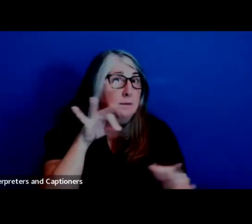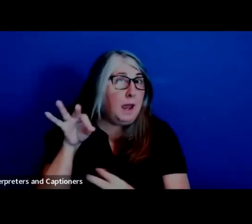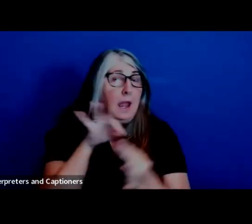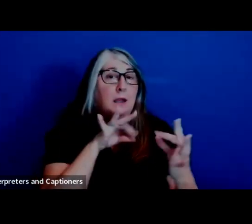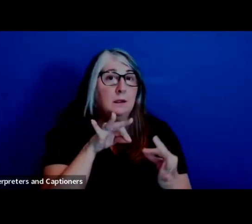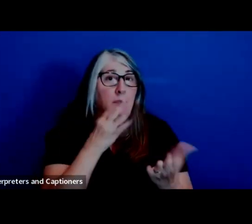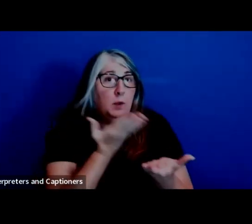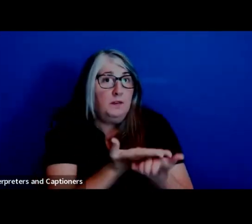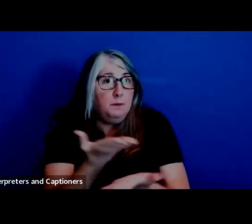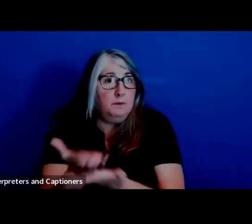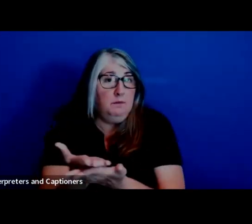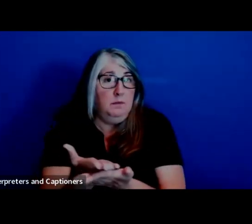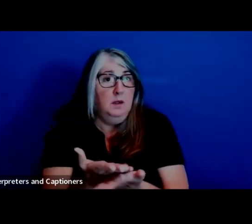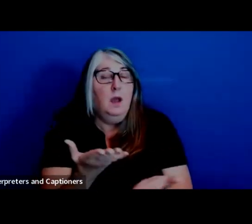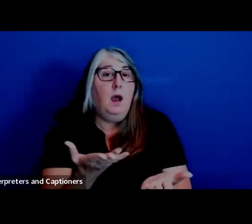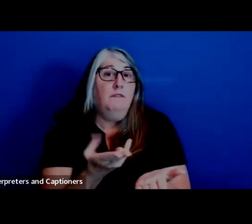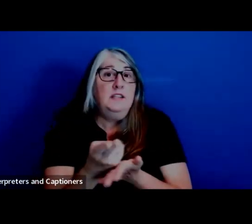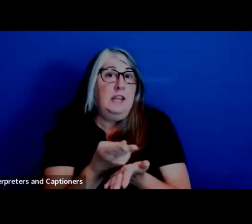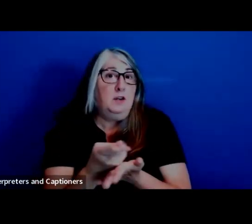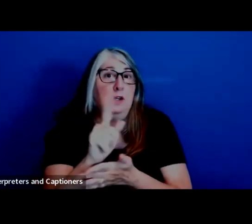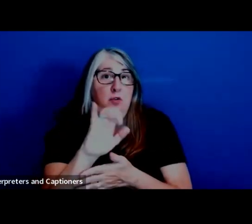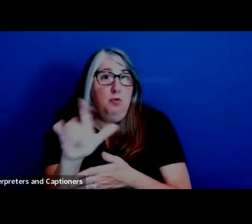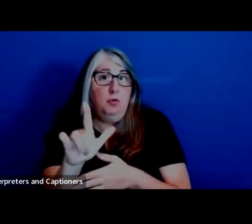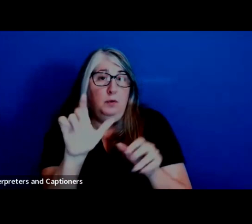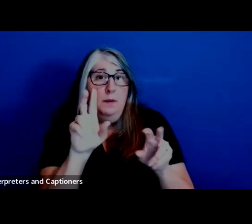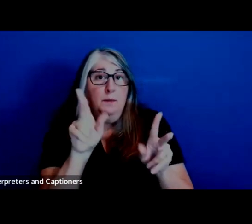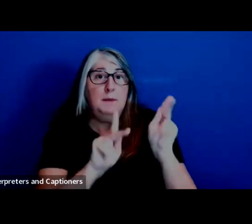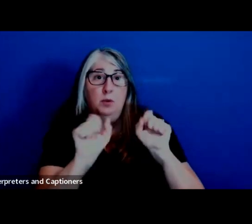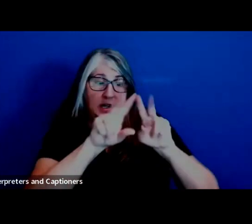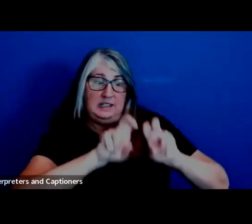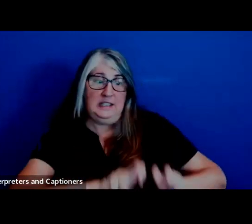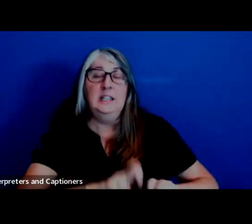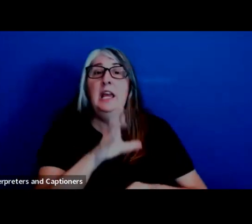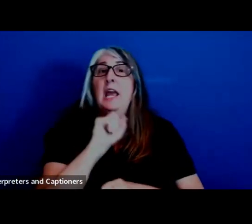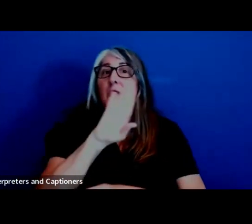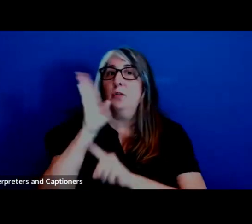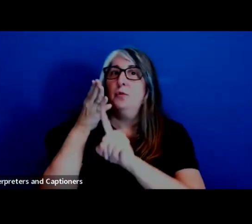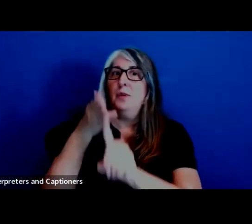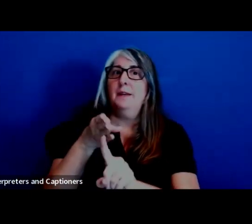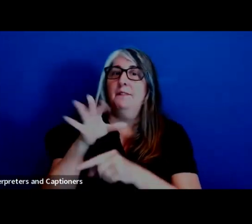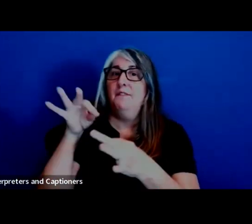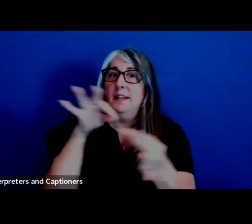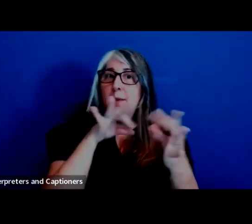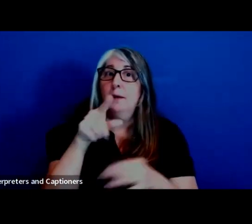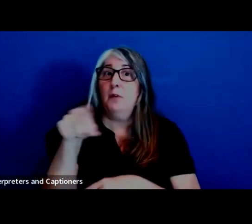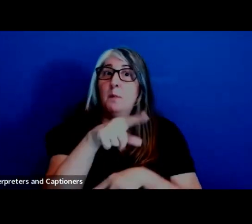or integrity tool that people can use to self-assess, but also direct feedback from the people